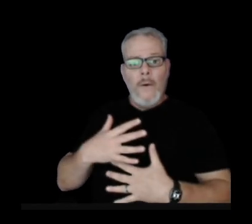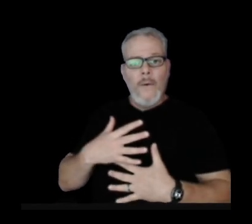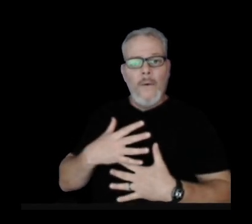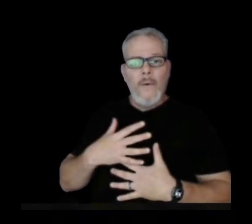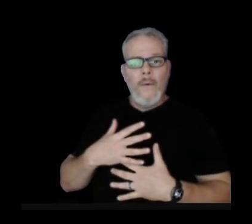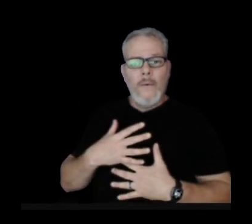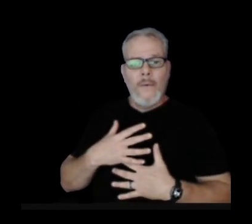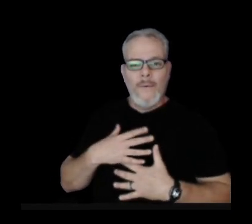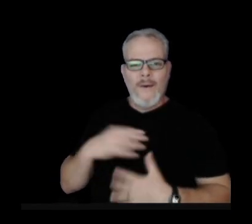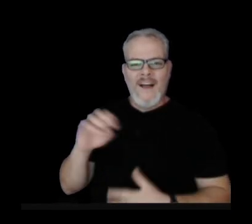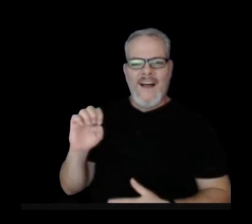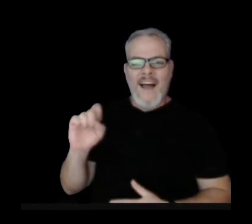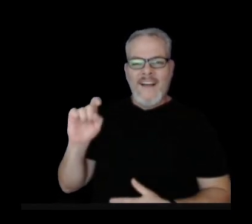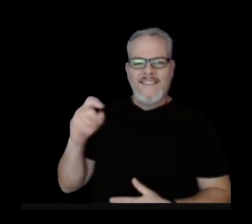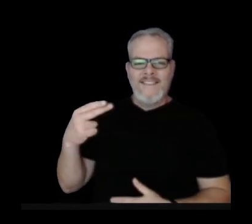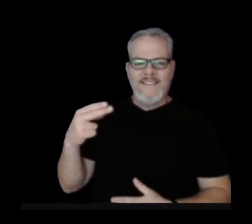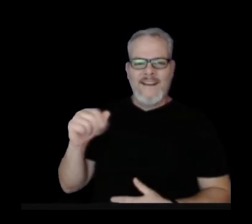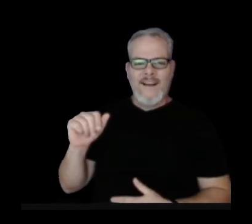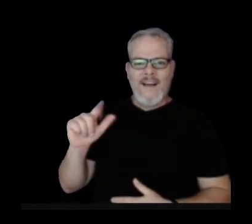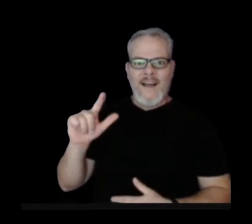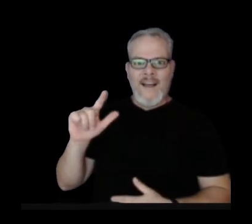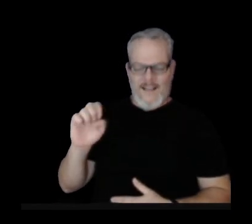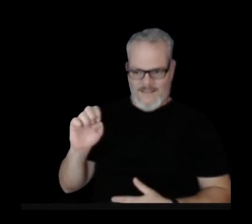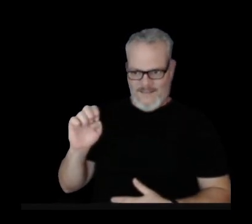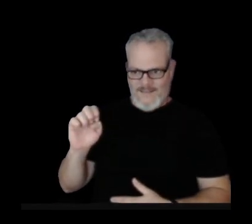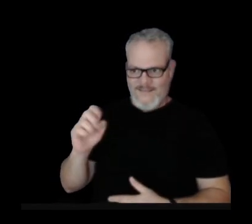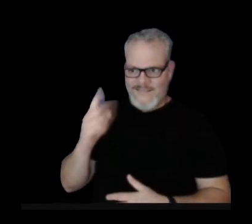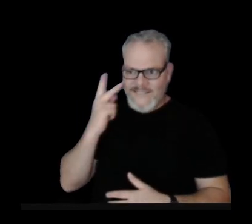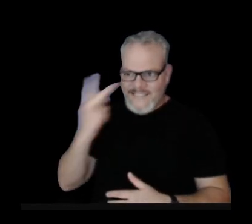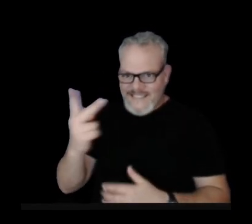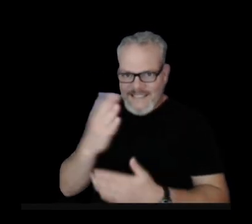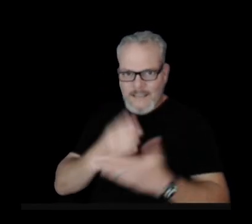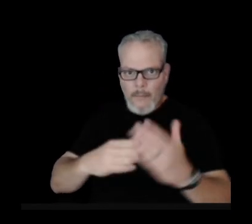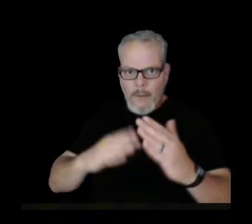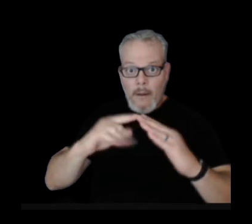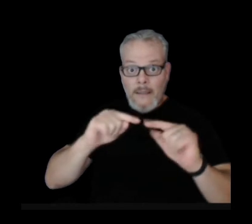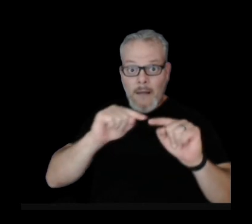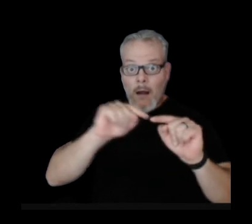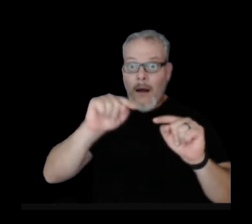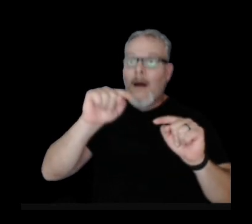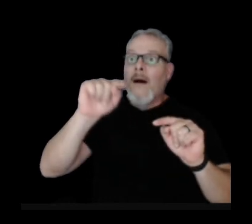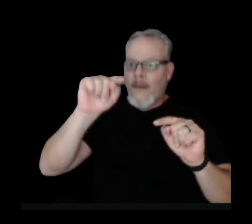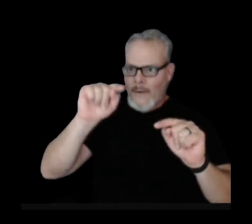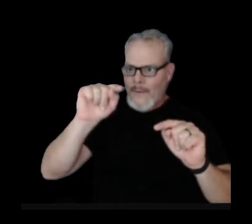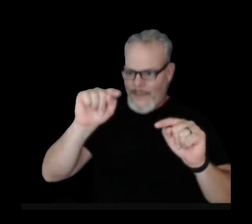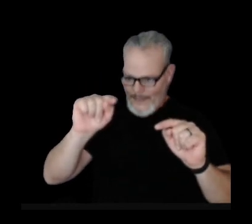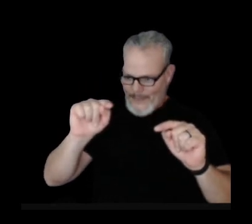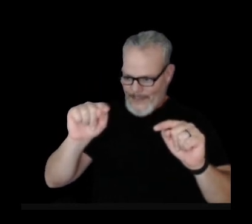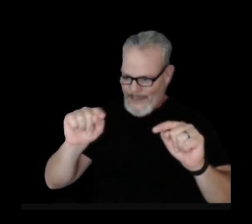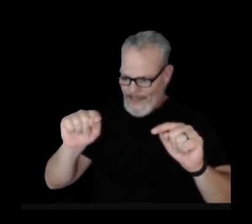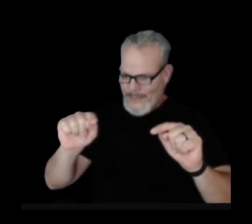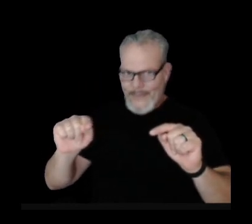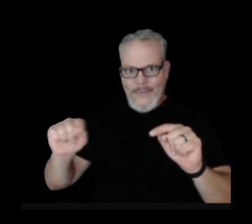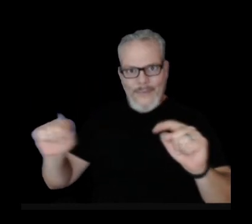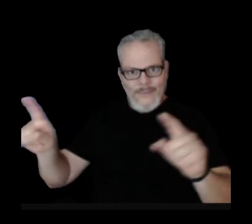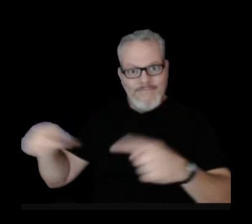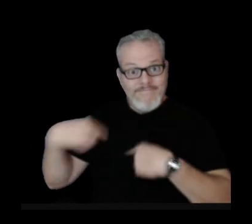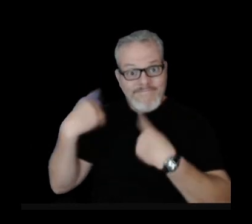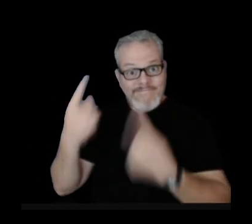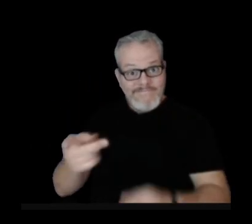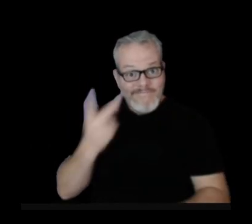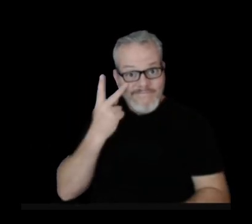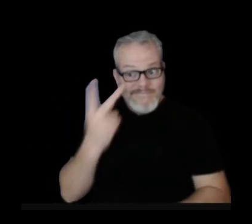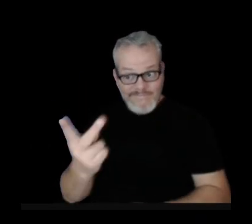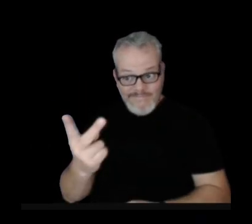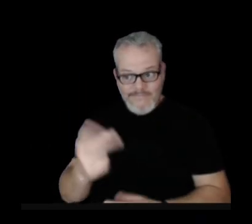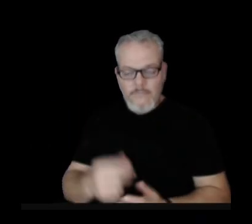recent phase, you see the contraction of the summit caldera. And since then, a resumption of spreading. If we